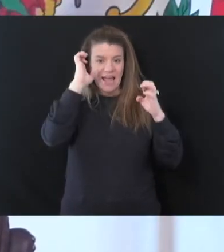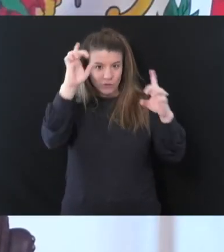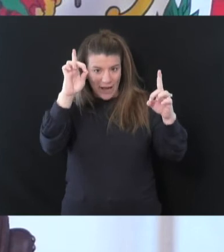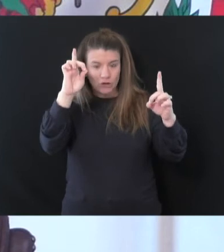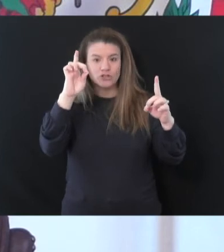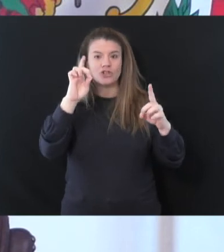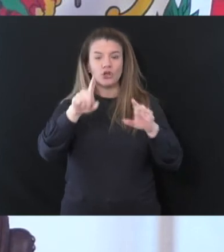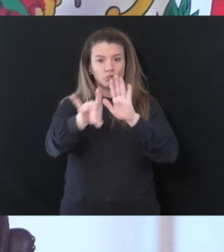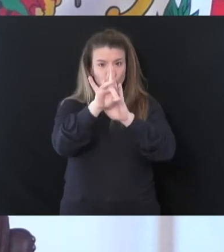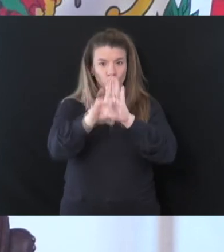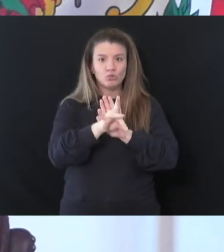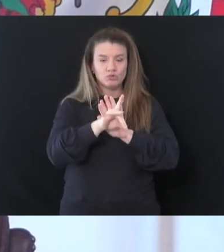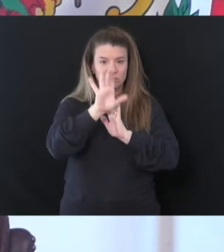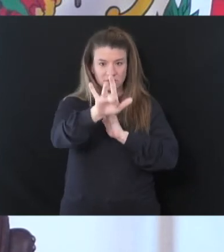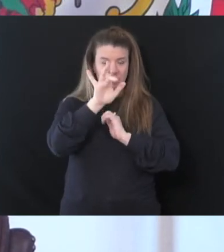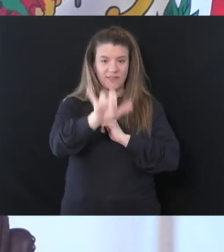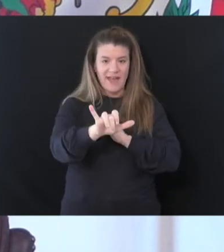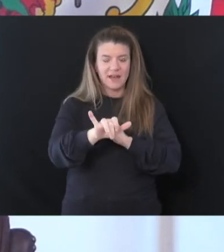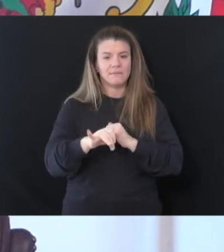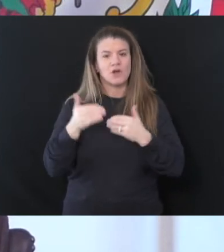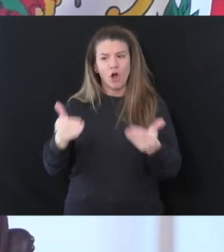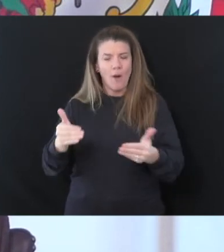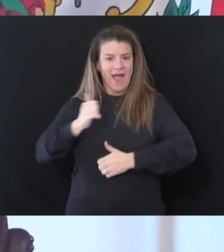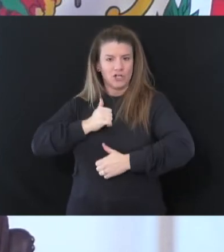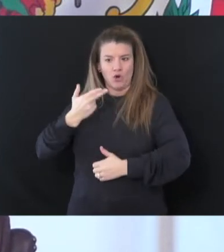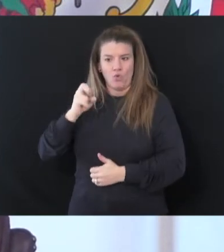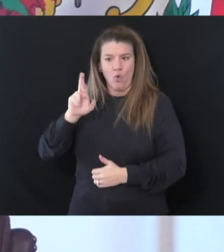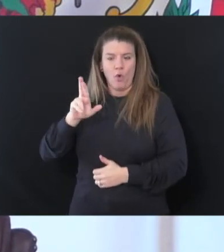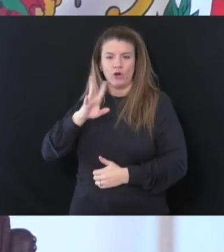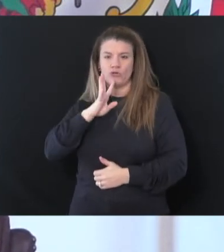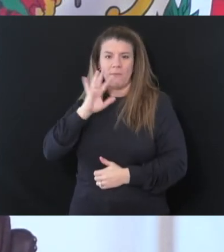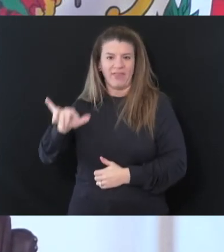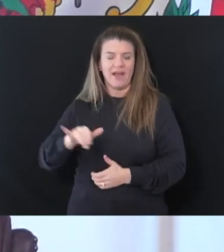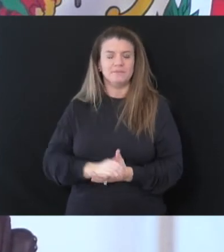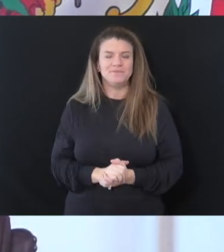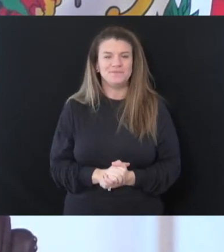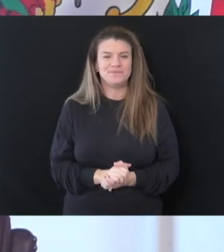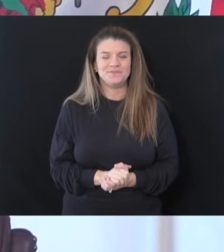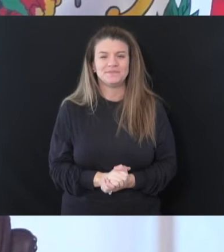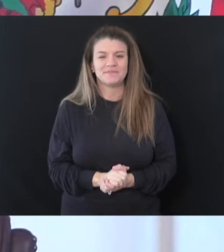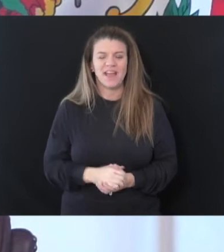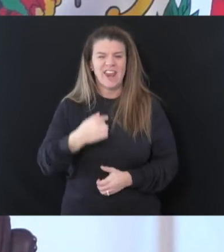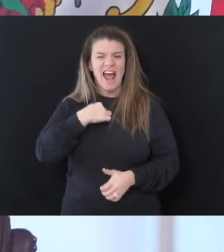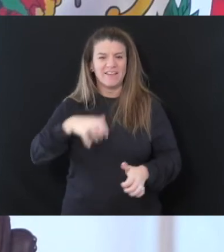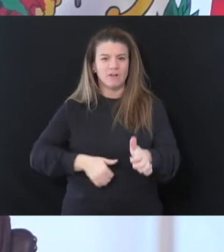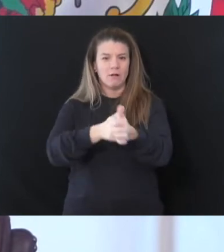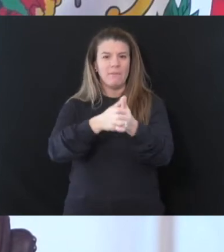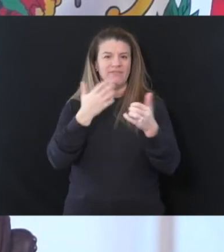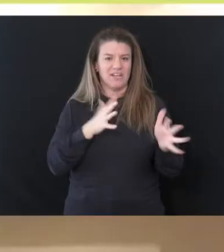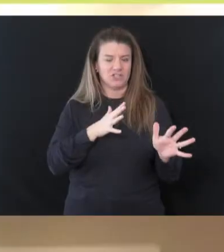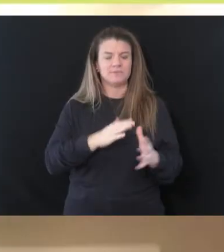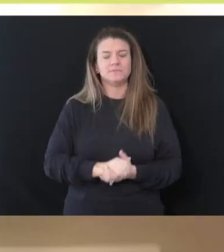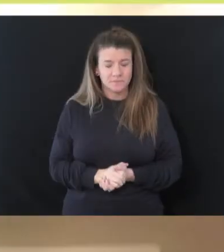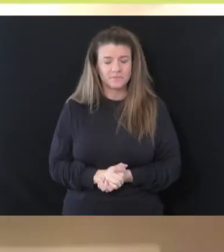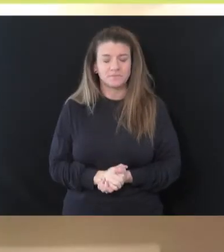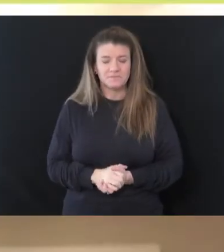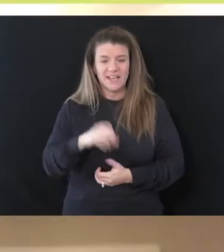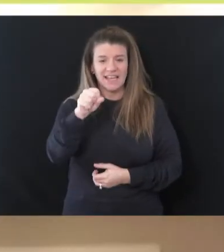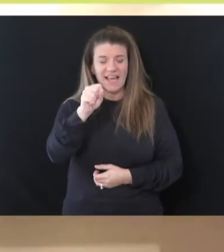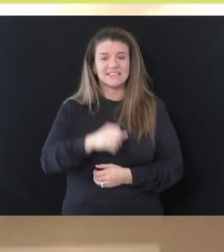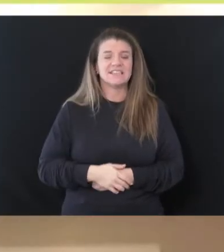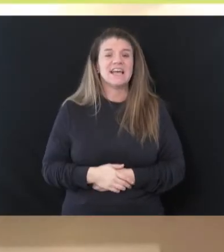educators and everything. But General, jump in please and talk about this, and maybe I'll follow up. Yes, sir, Governor.